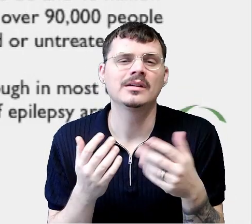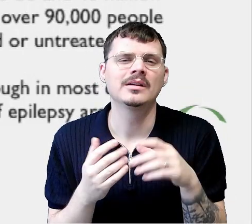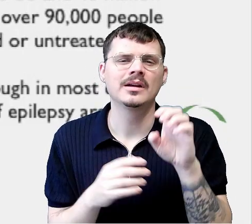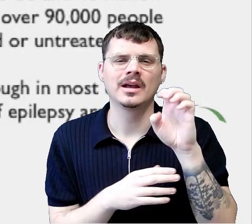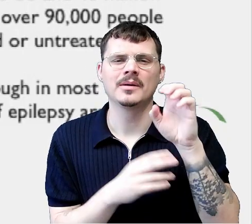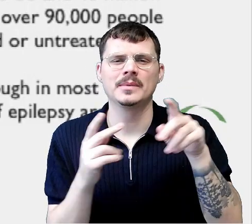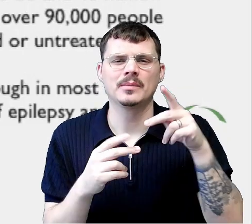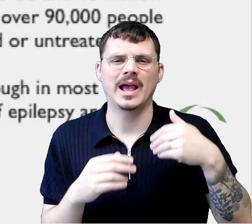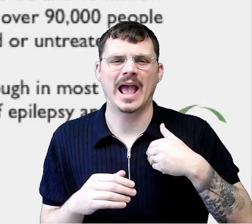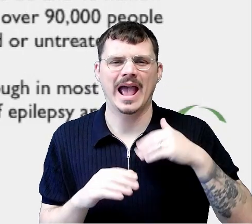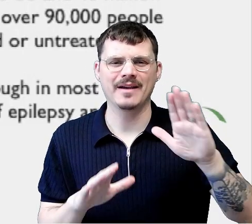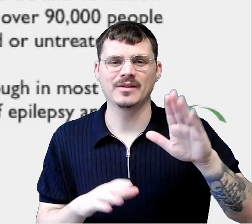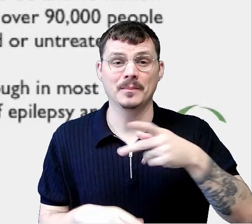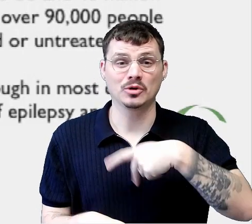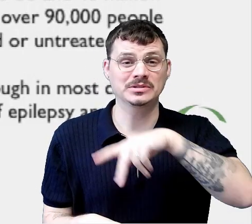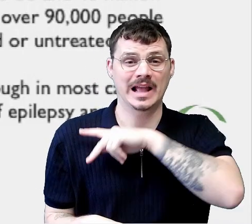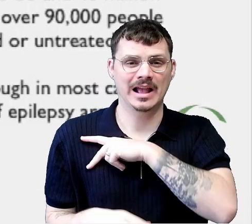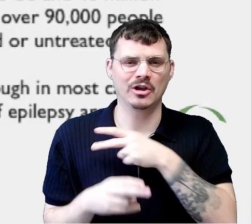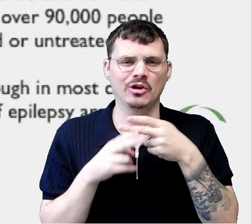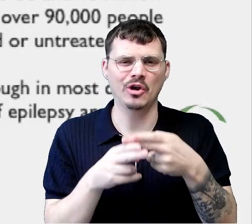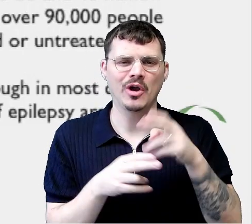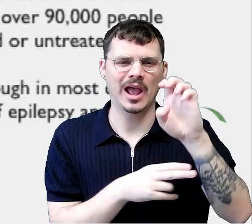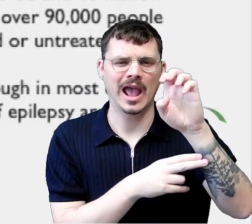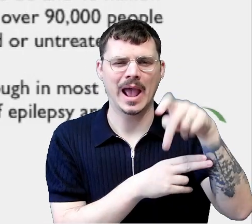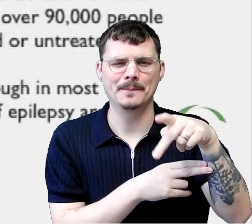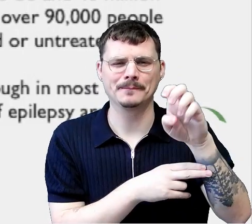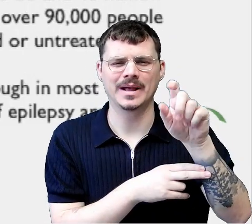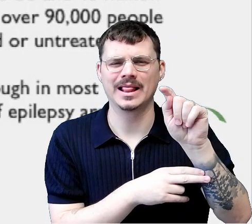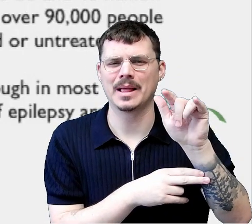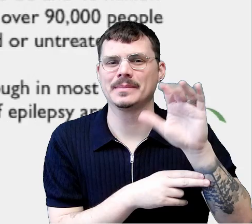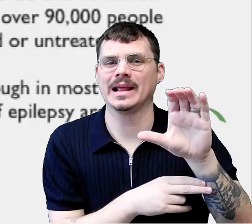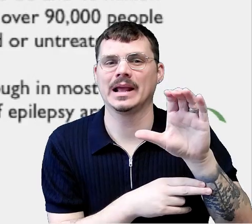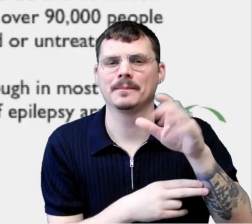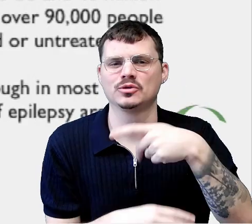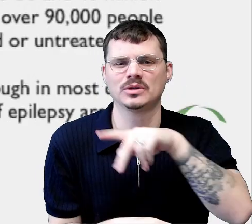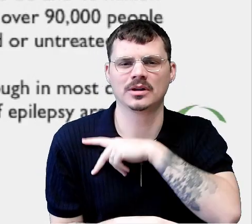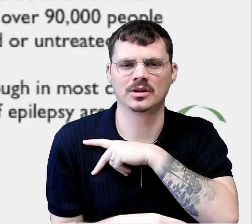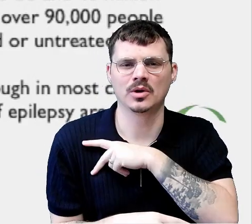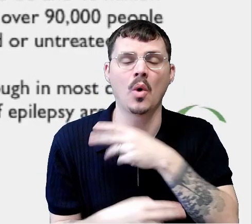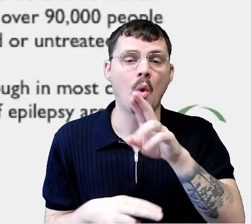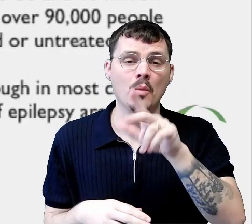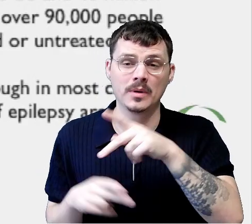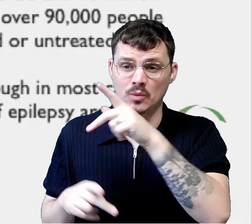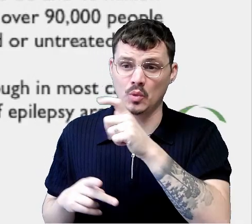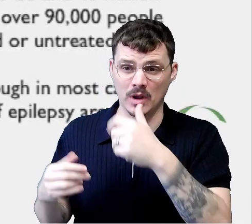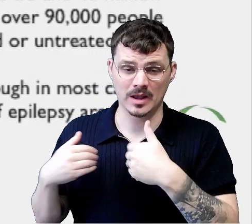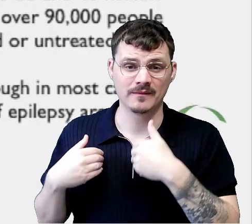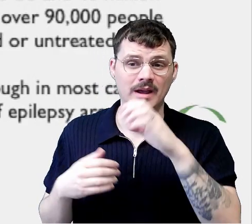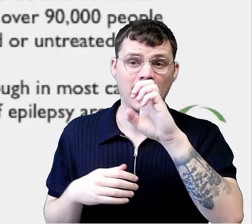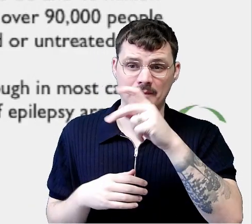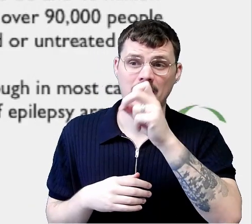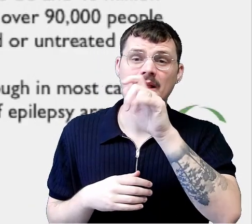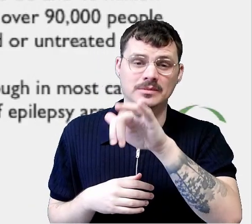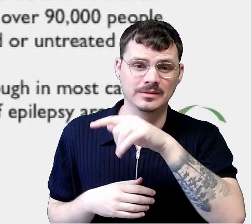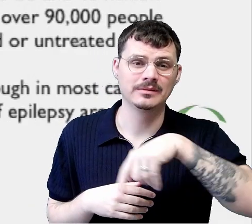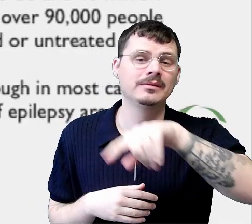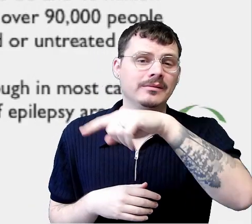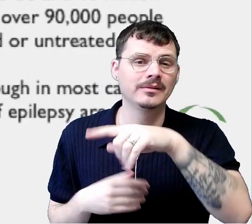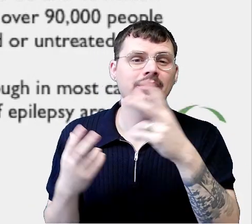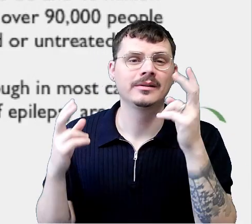like an epileptic personality, or epileptics were somehow